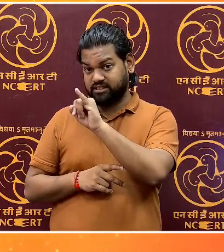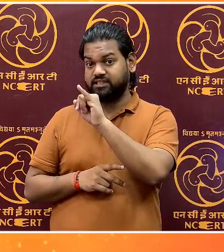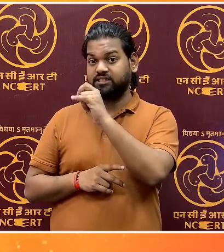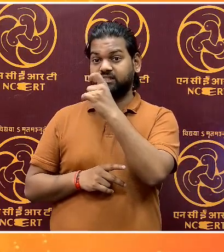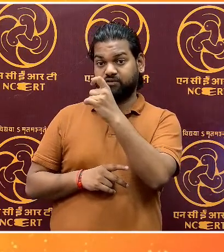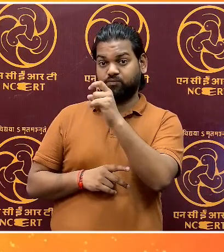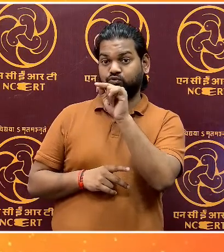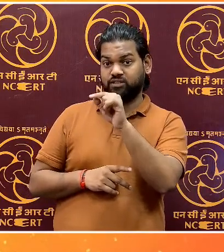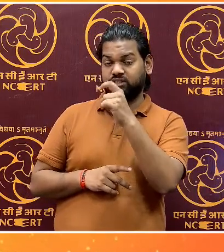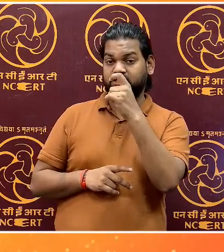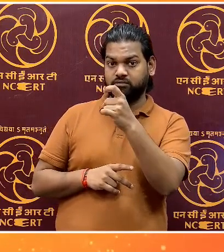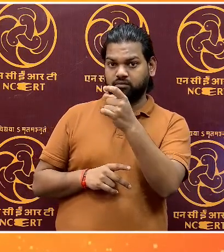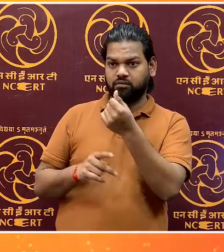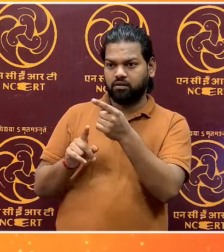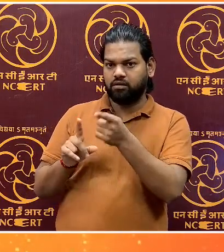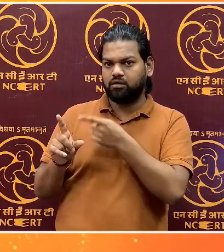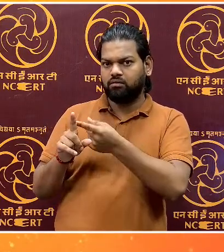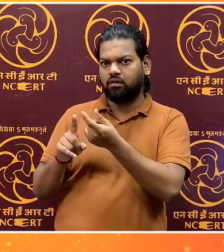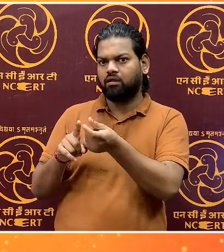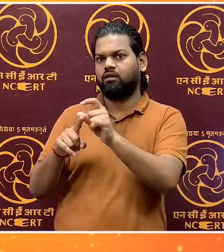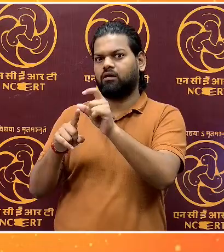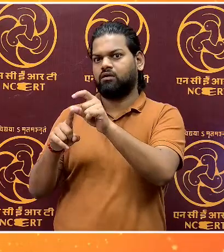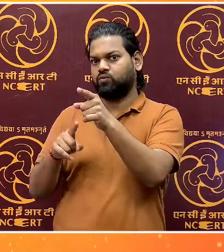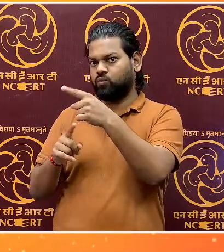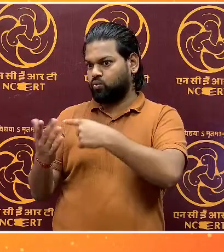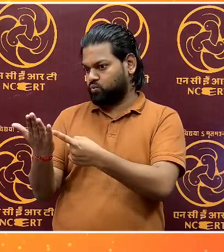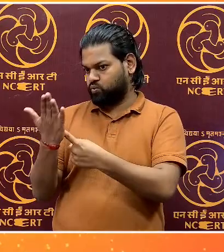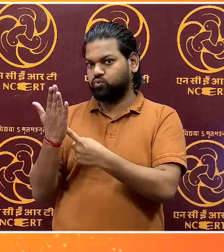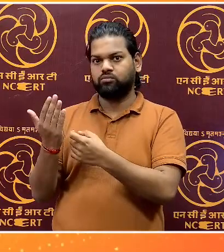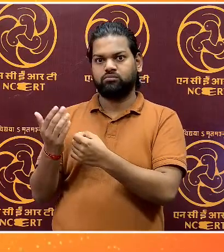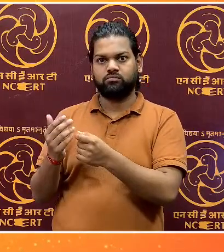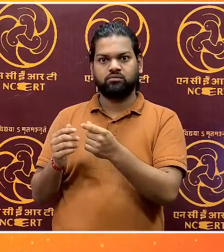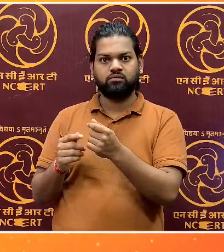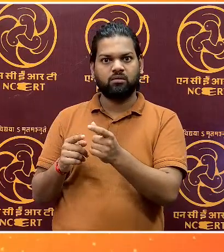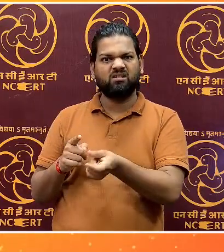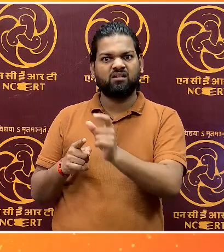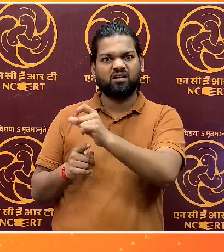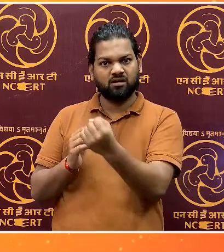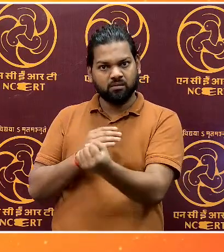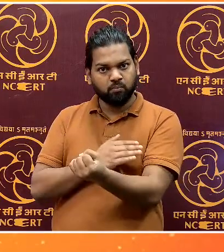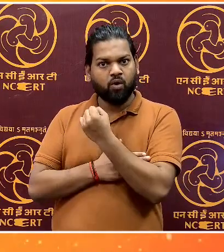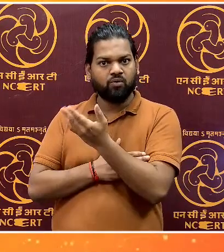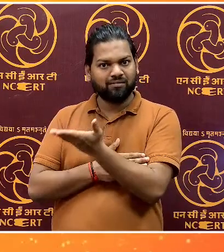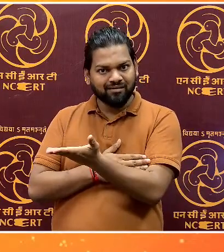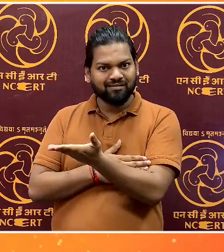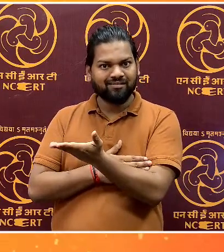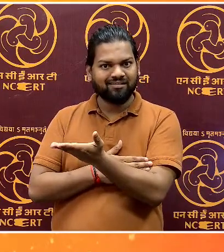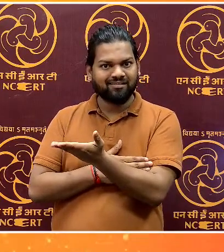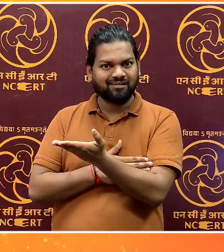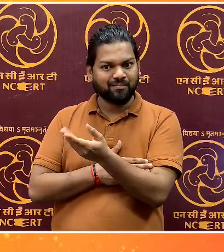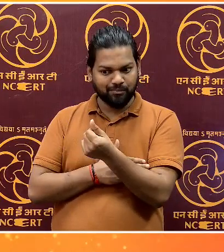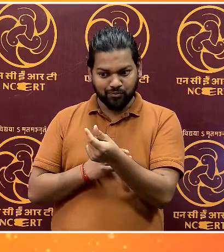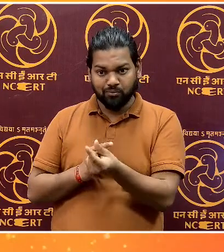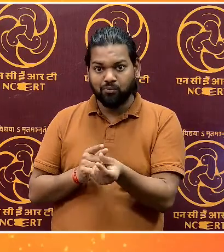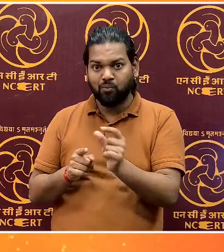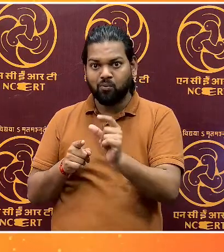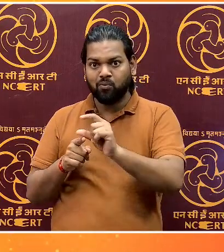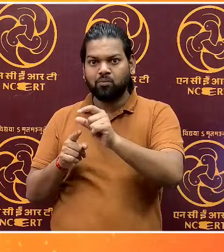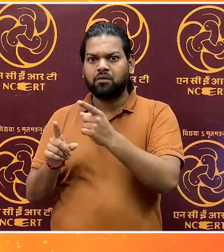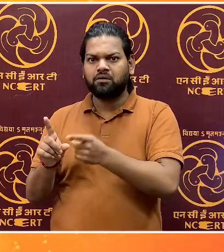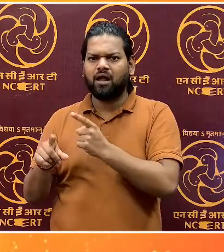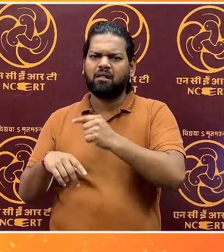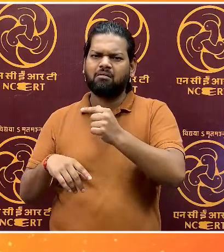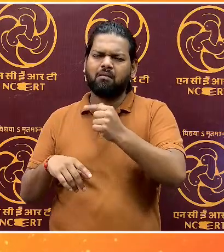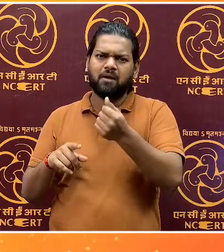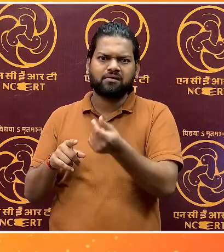867.71 rupees in compound interest. This shows the power of compounding. This shows that how this money grows over a period